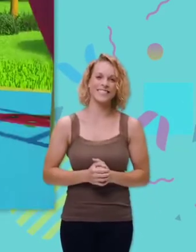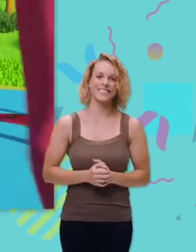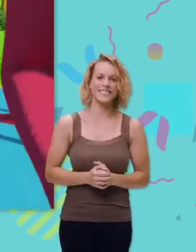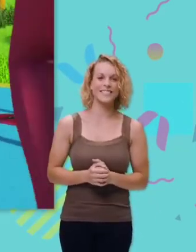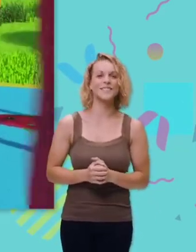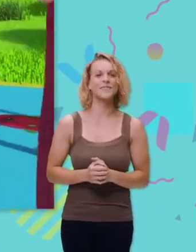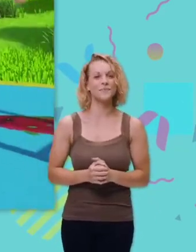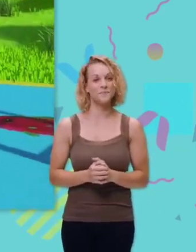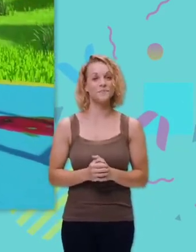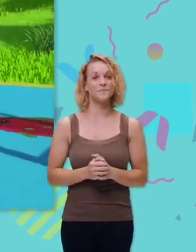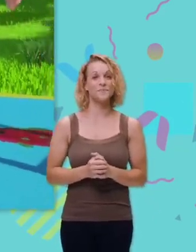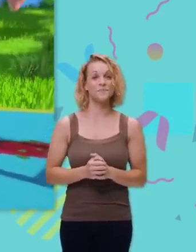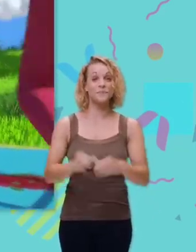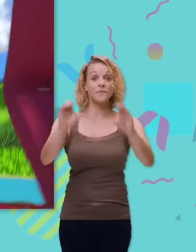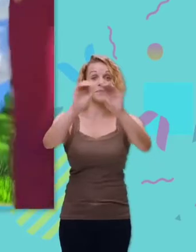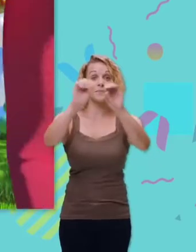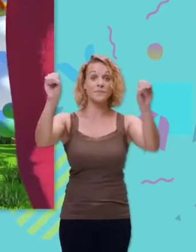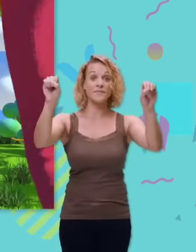wow.